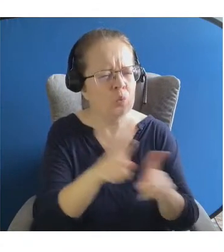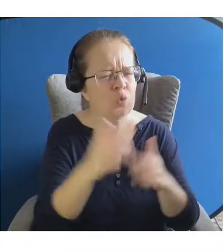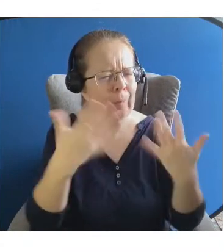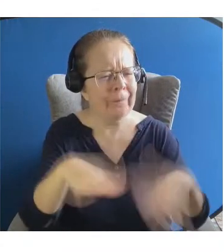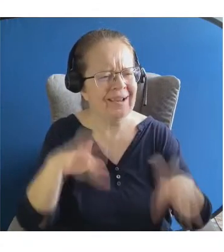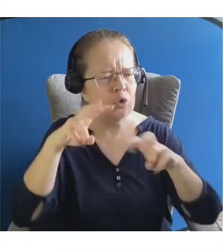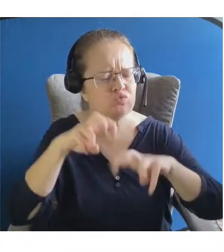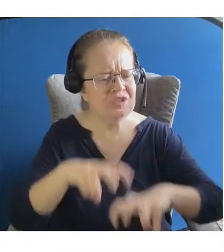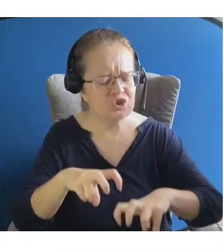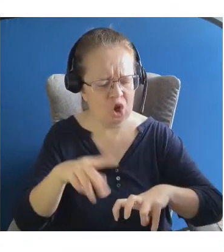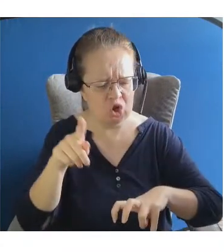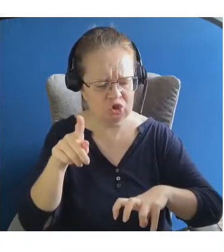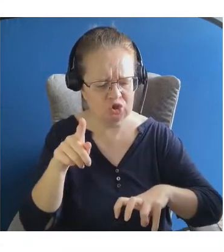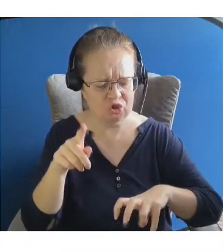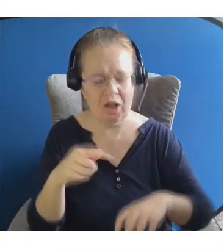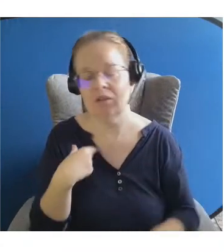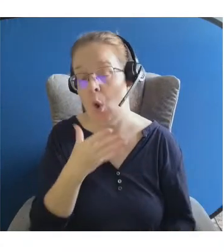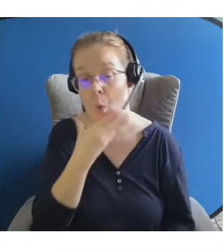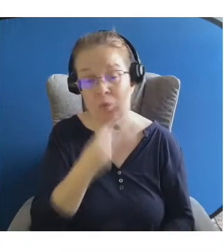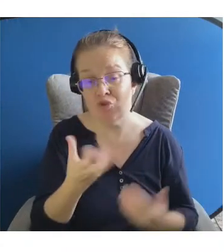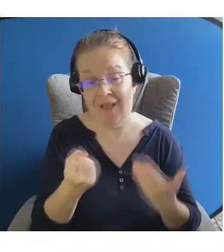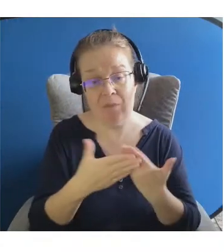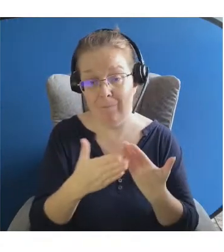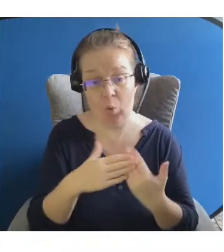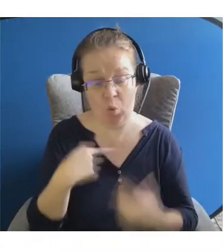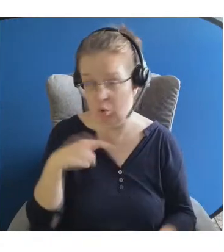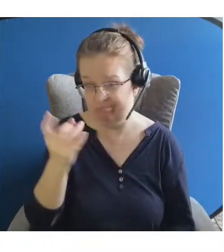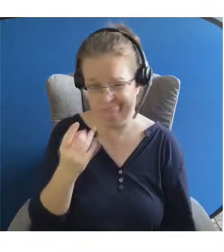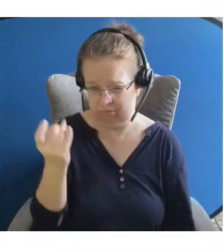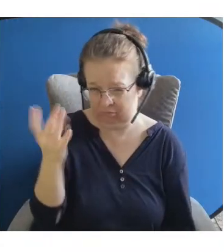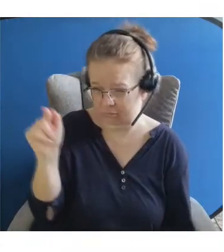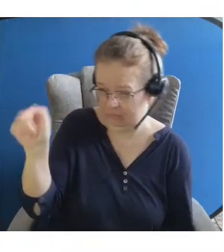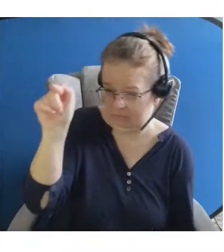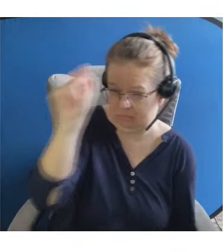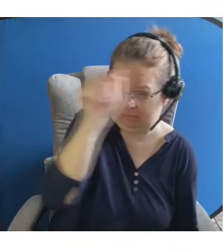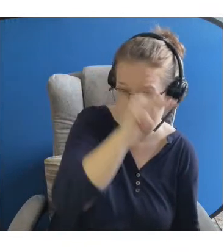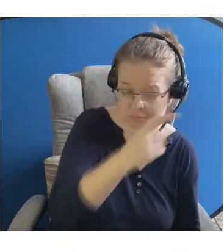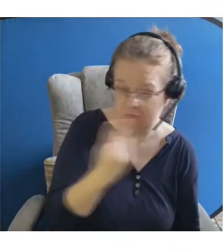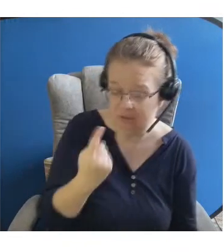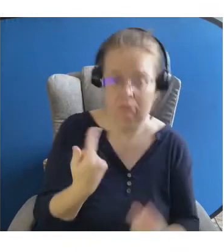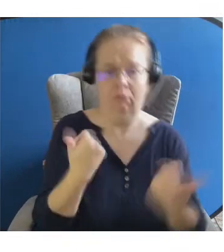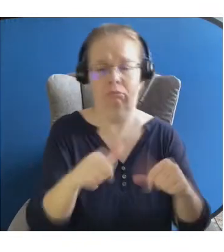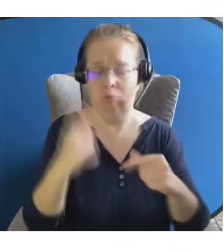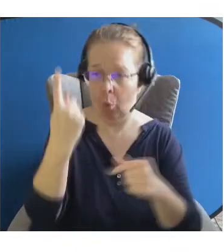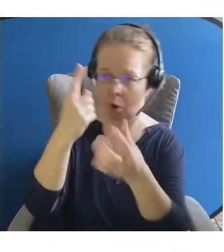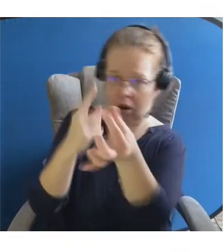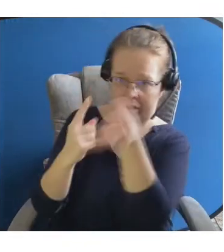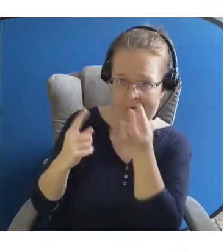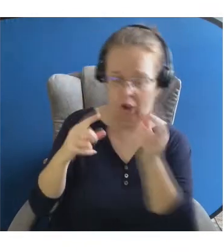and I wish there was more, but some research kind of suggesting that actually